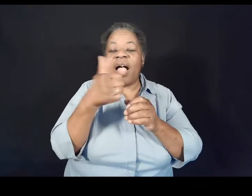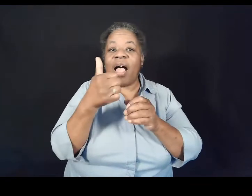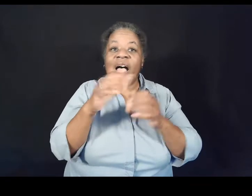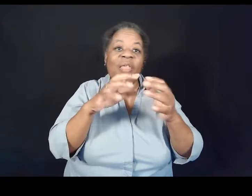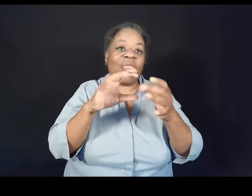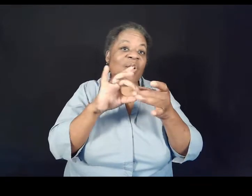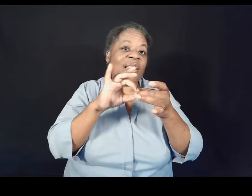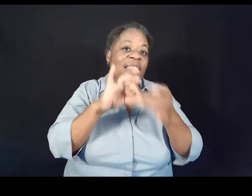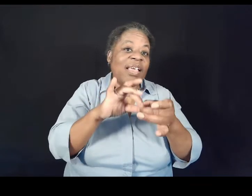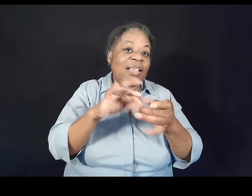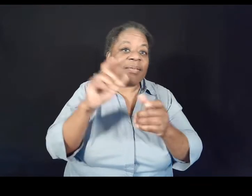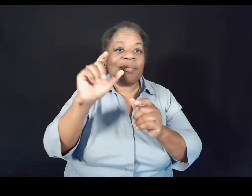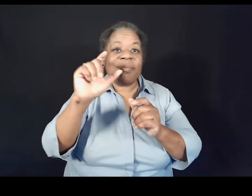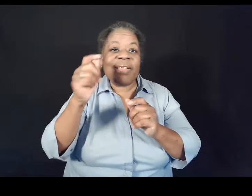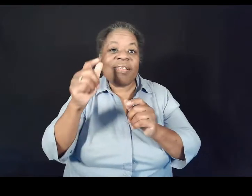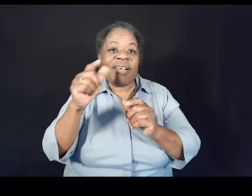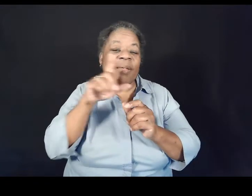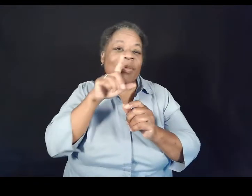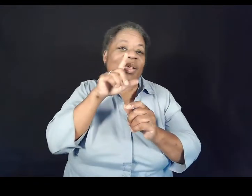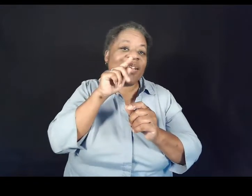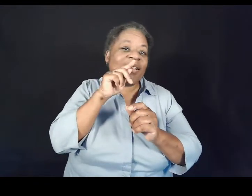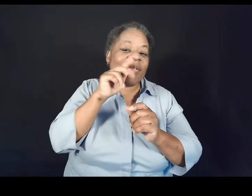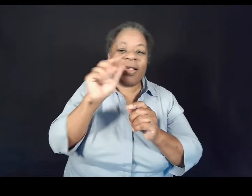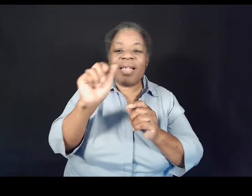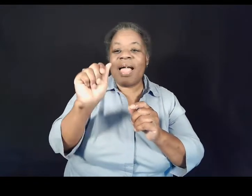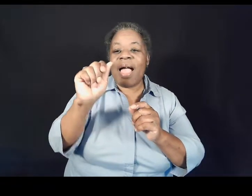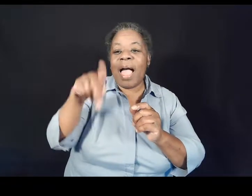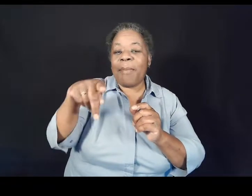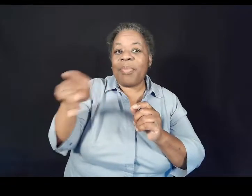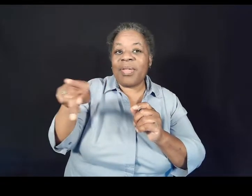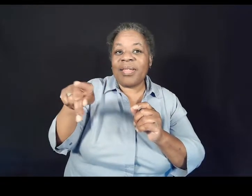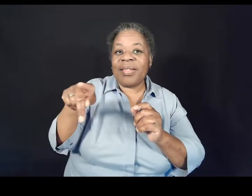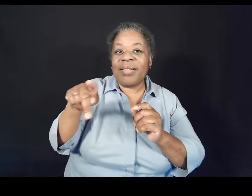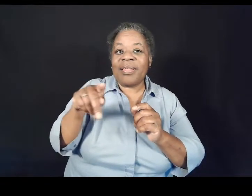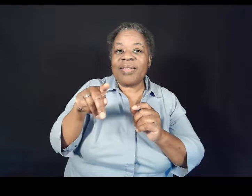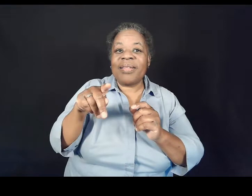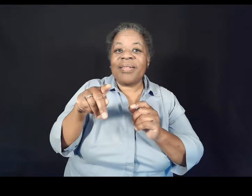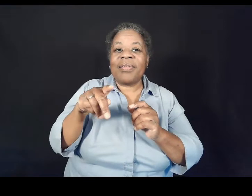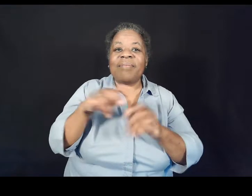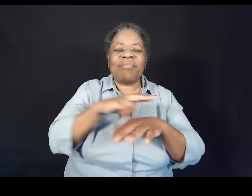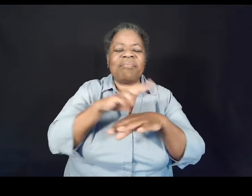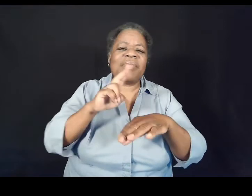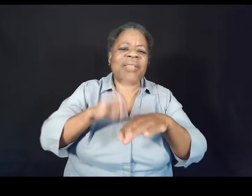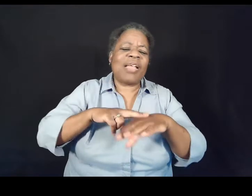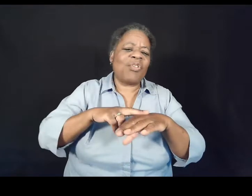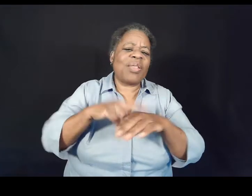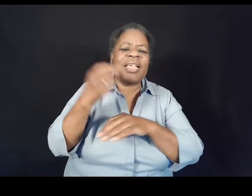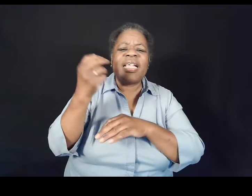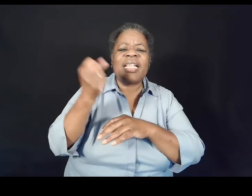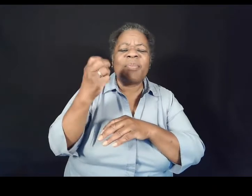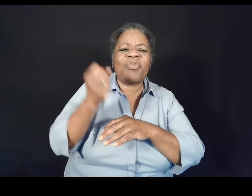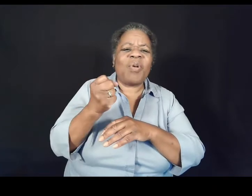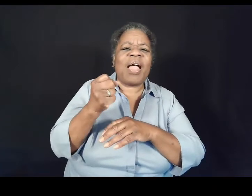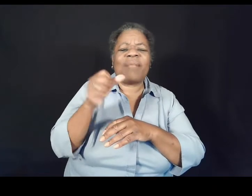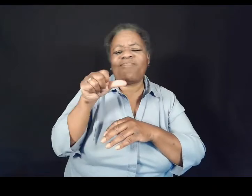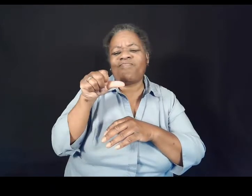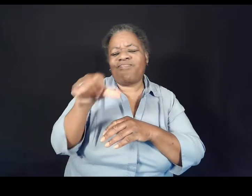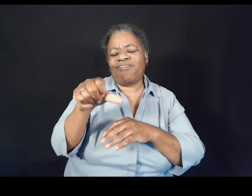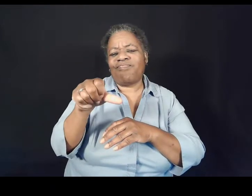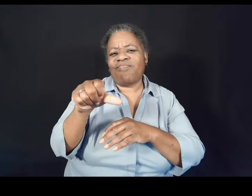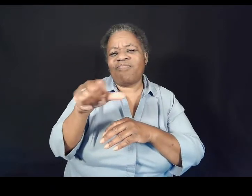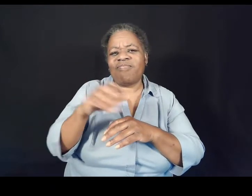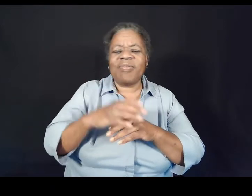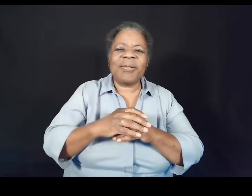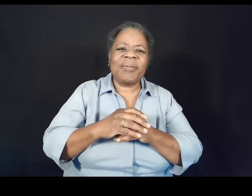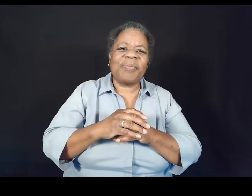for our Instagram, Twitter, and our app as well. And of course, don't forget to hit the subscribe button here on YouTube.